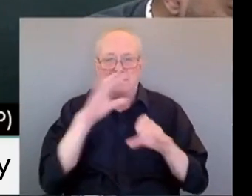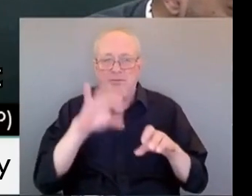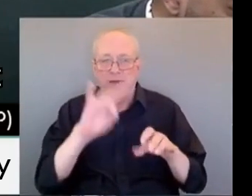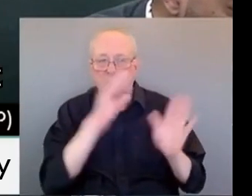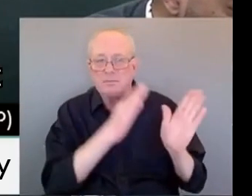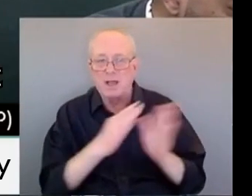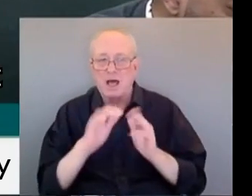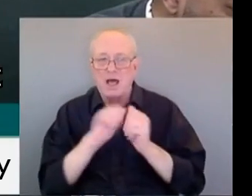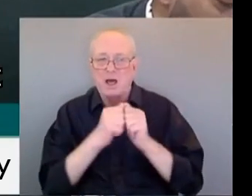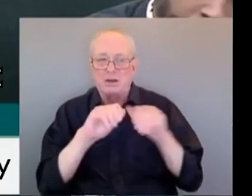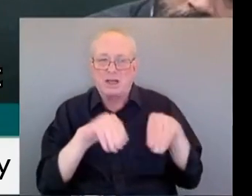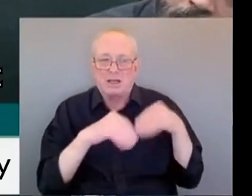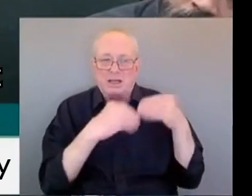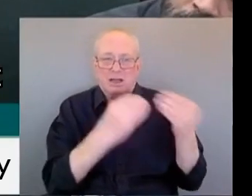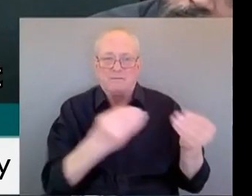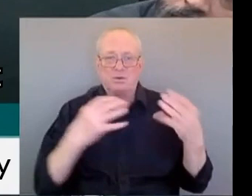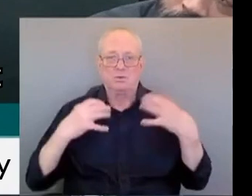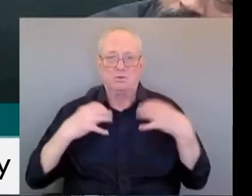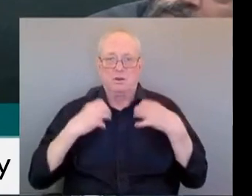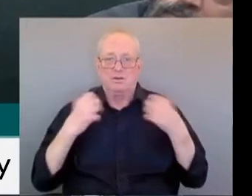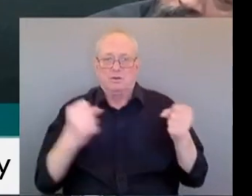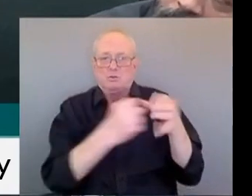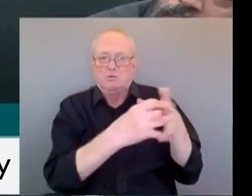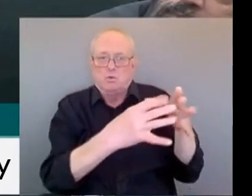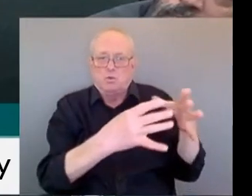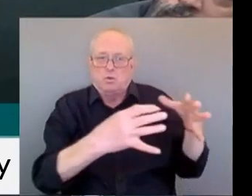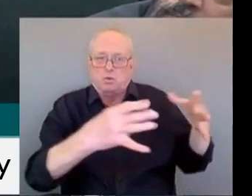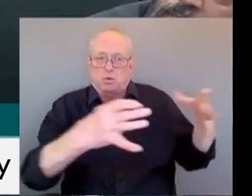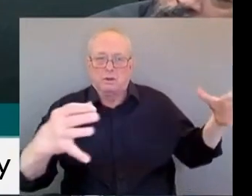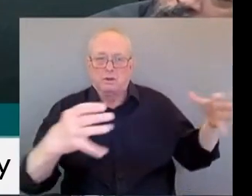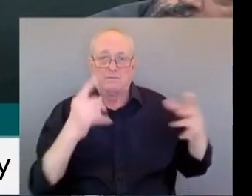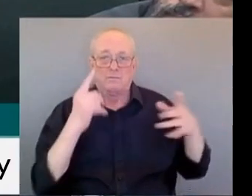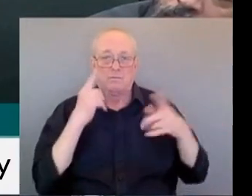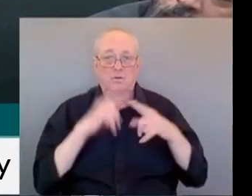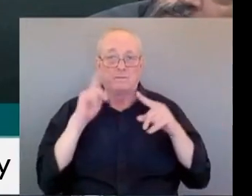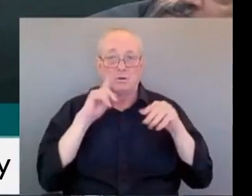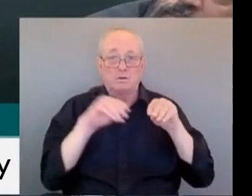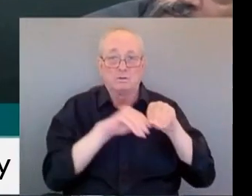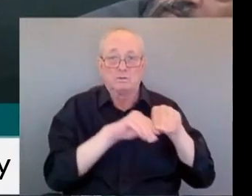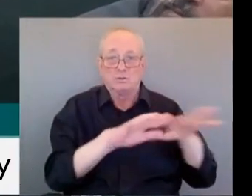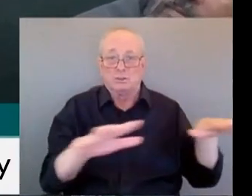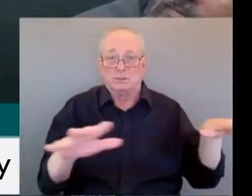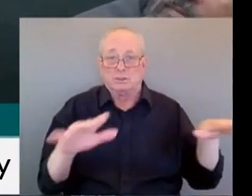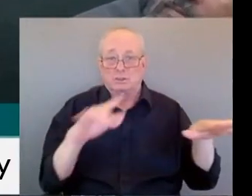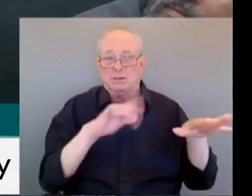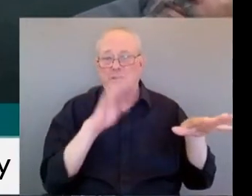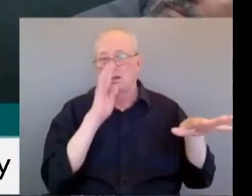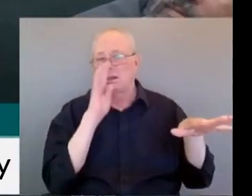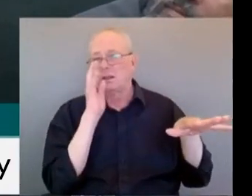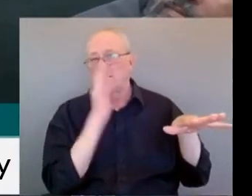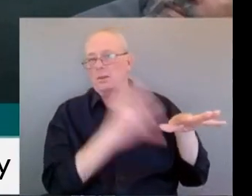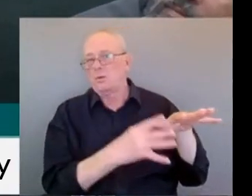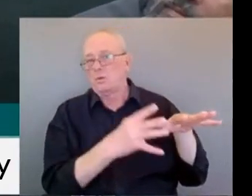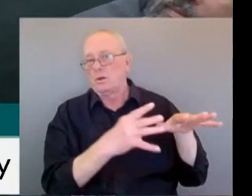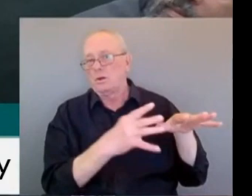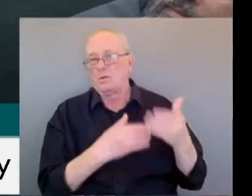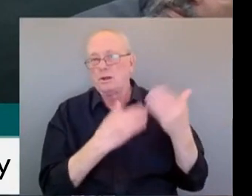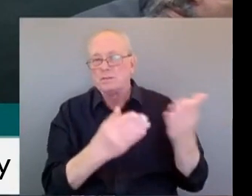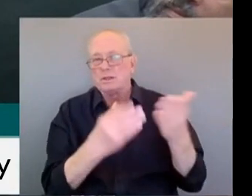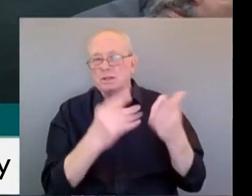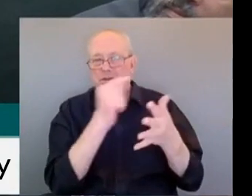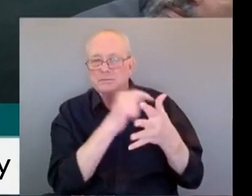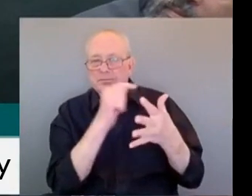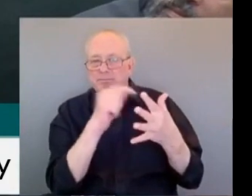recently released Upper Smoky subregional plan ignores detailed expert recommendations, doesn't include any objectives to recover caribou